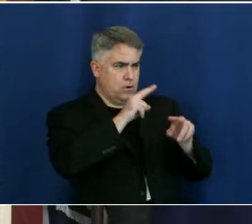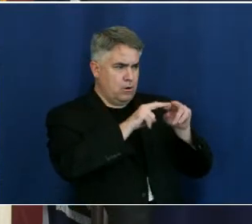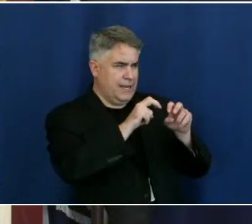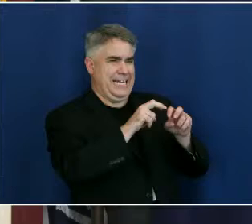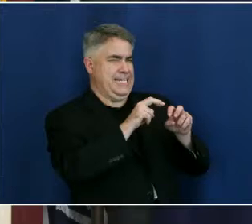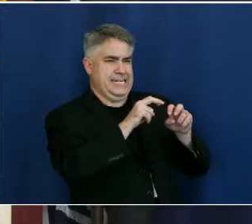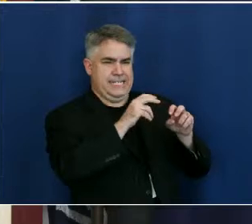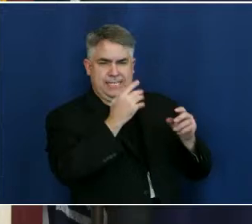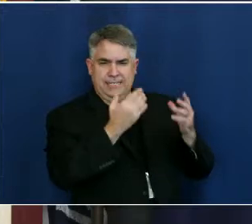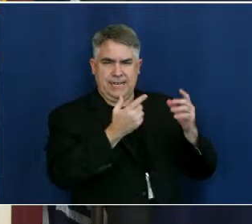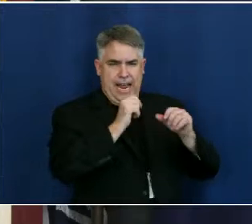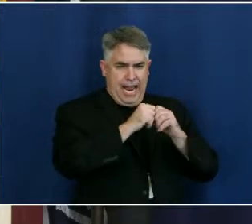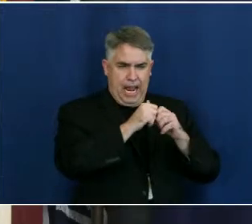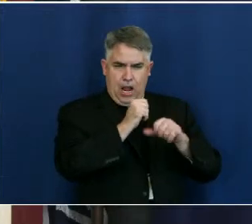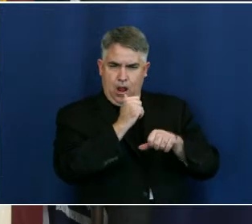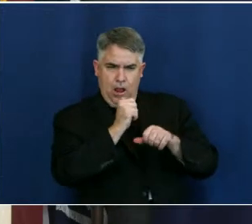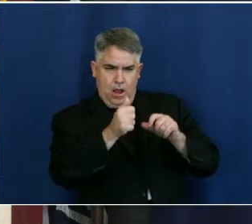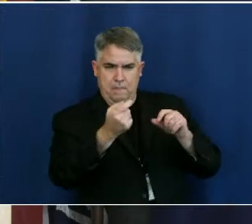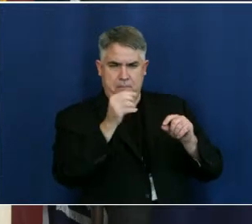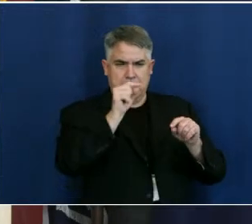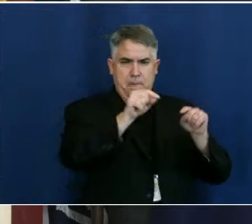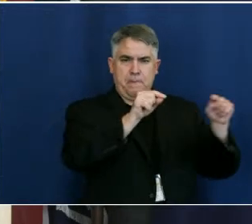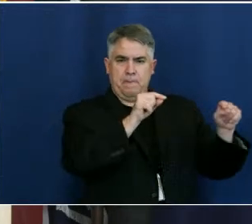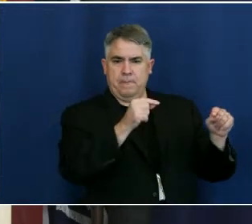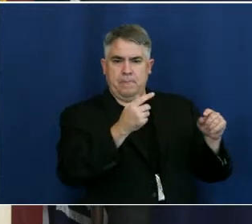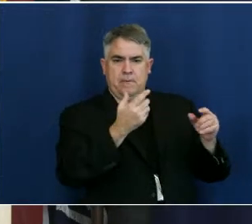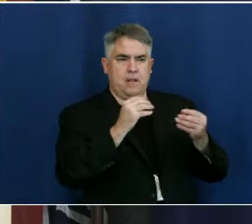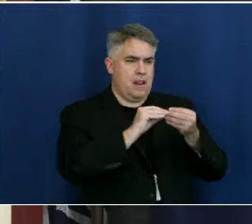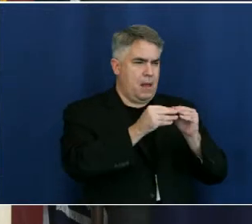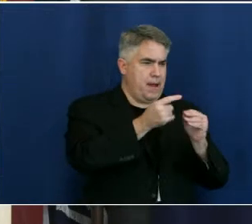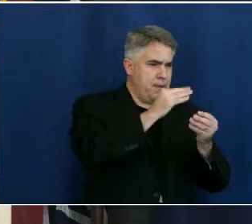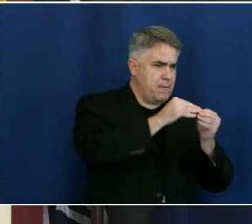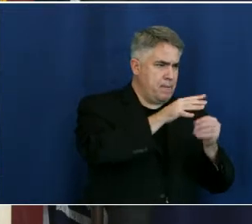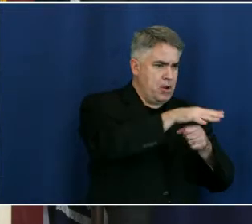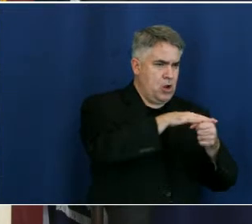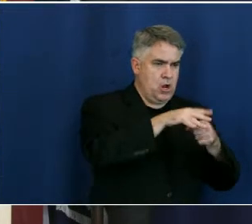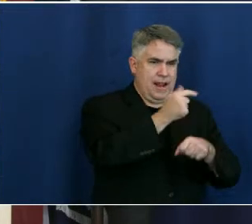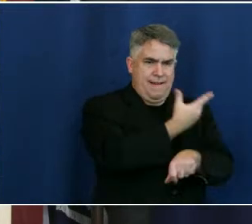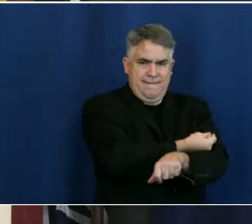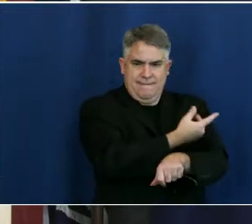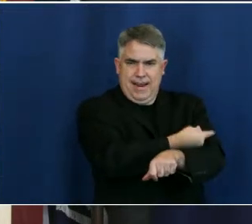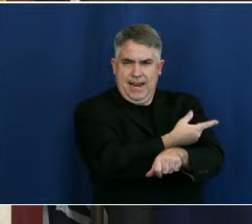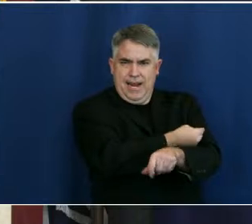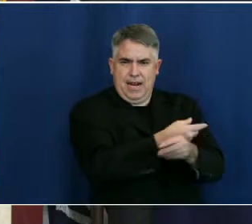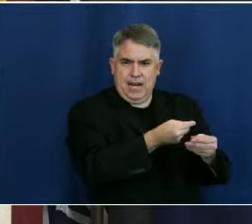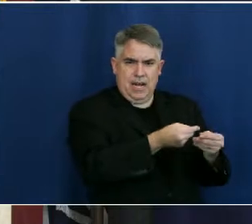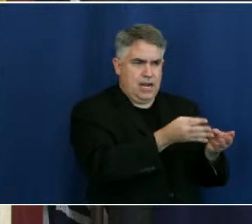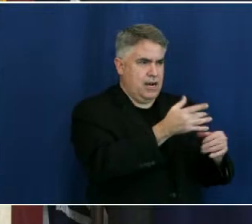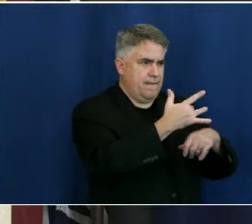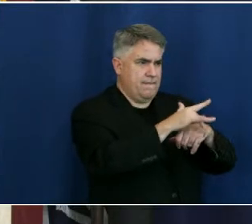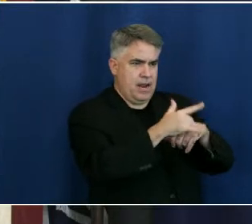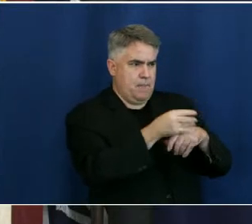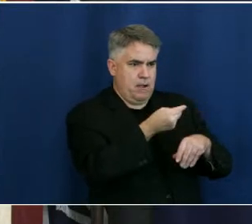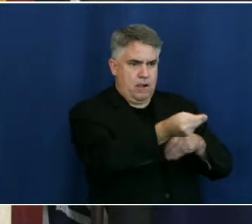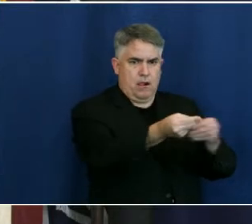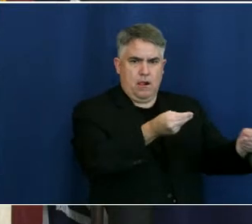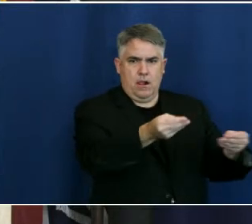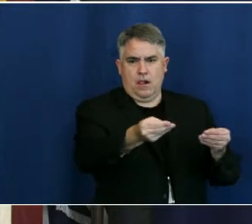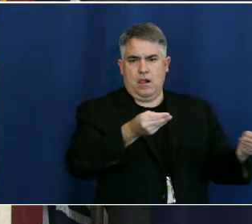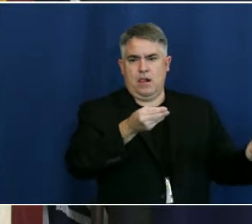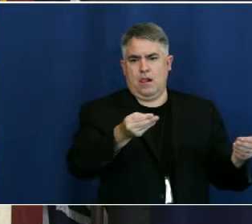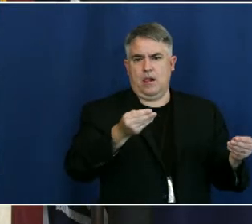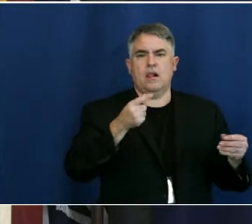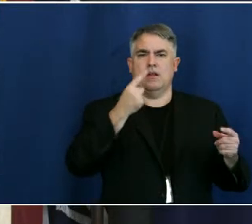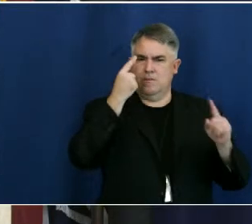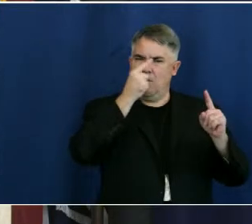on demand, based on availability, based on workforce, and do everything we can to make sure that we get as many people vaccinated